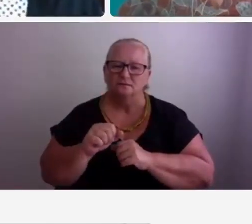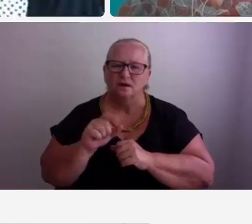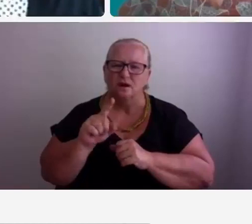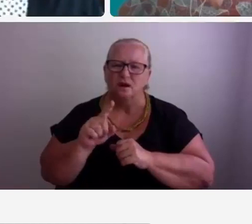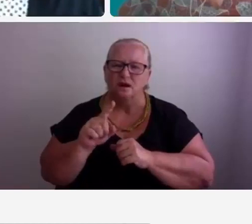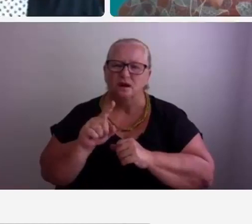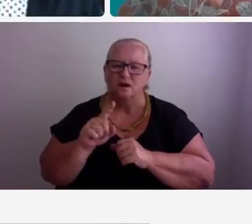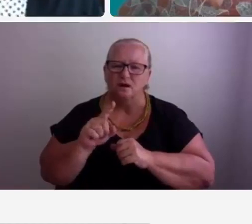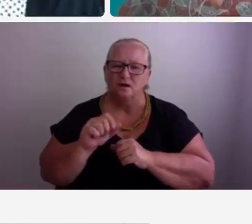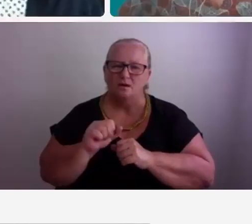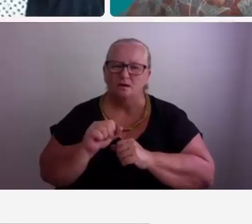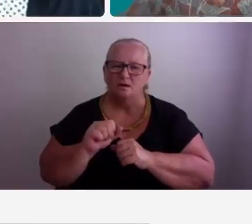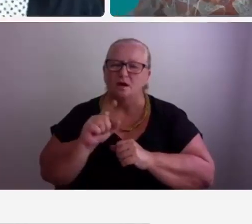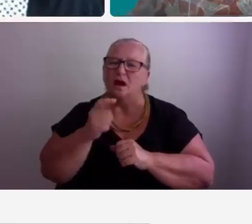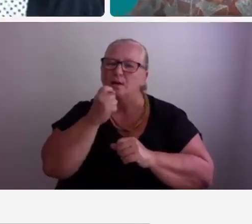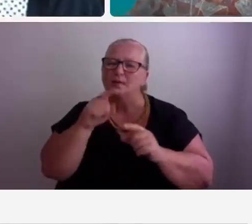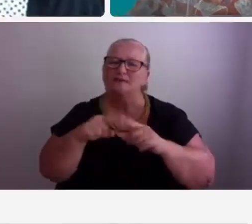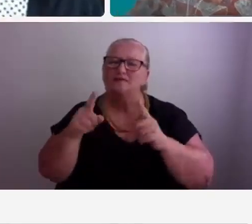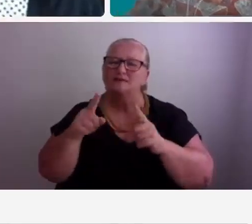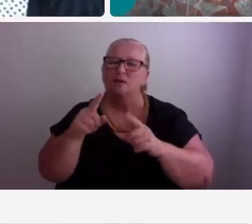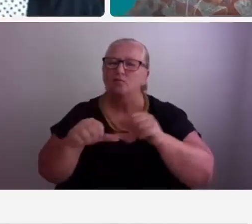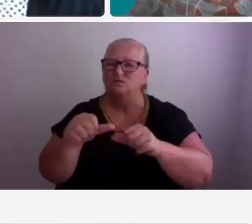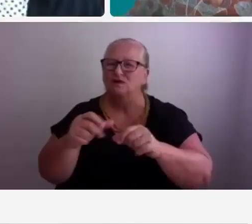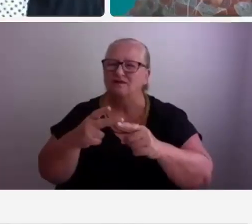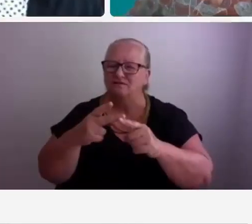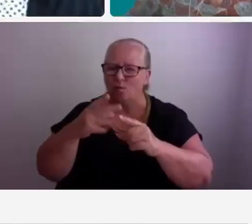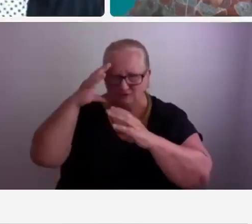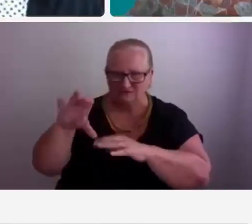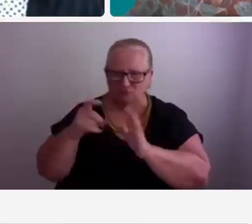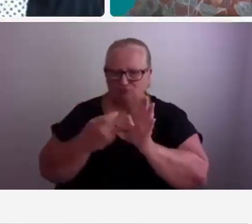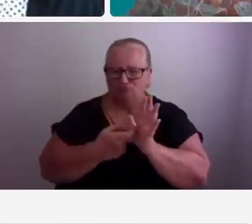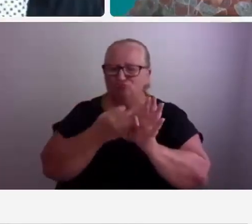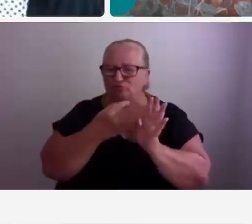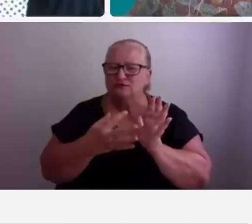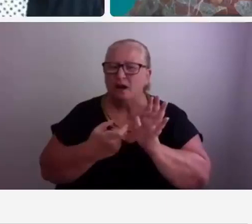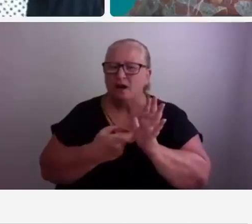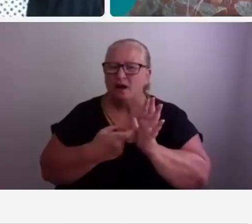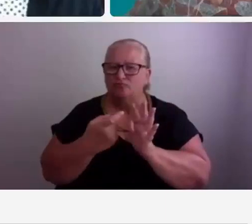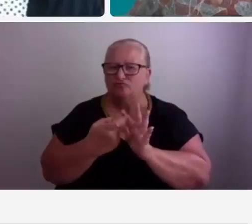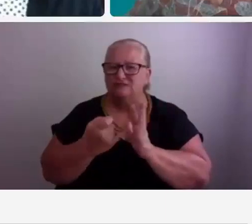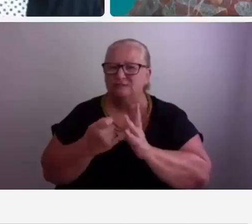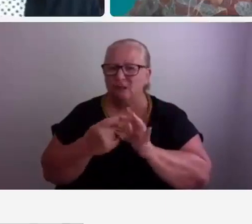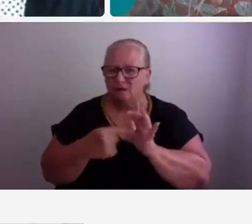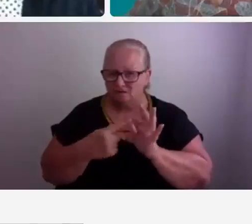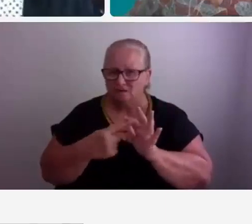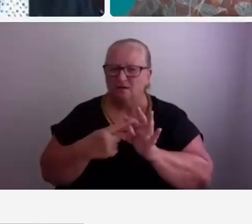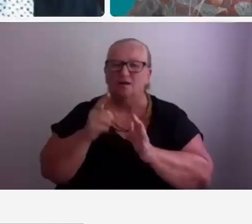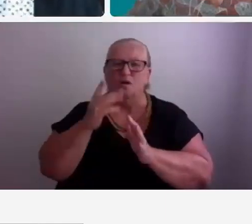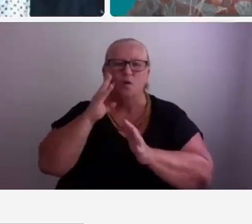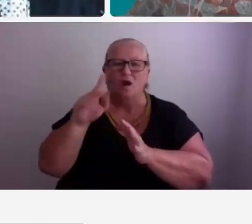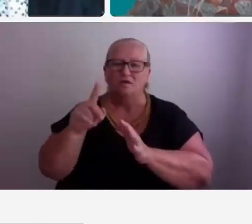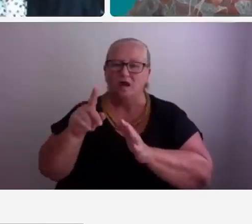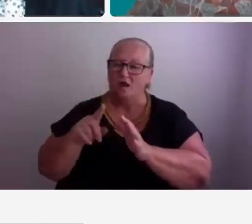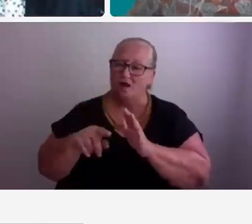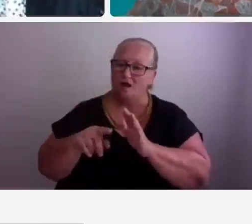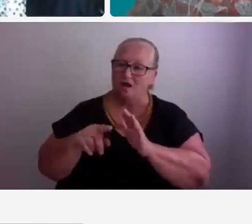available, but it's a slightly different process for respite. When someone enters care and they're entering care